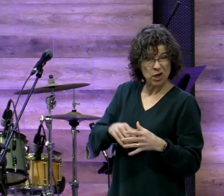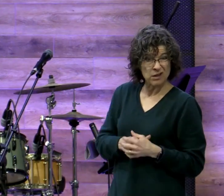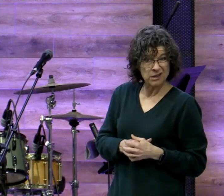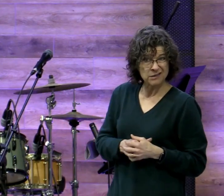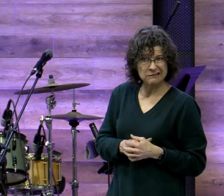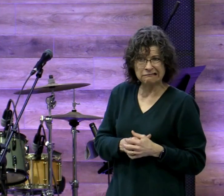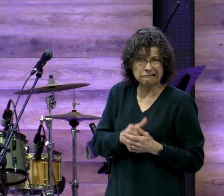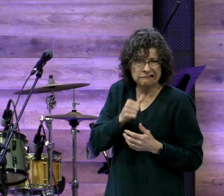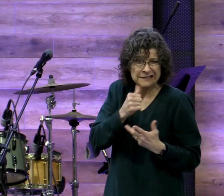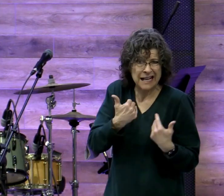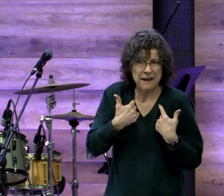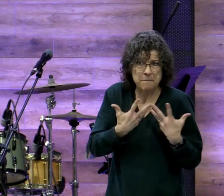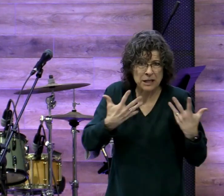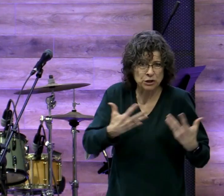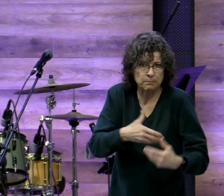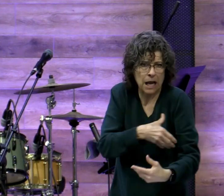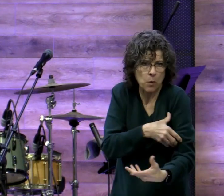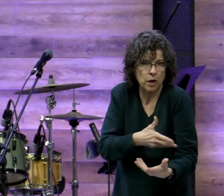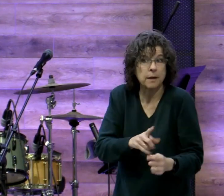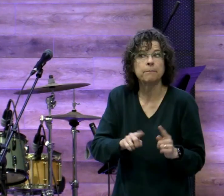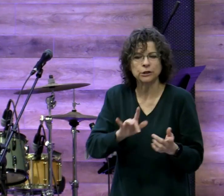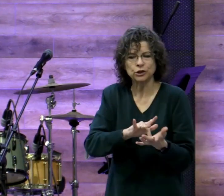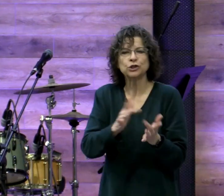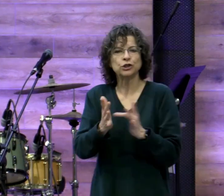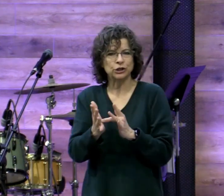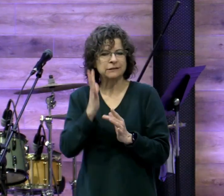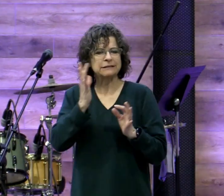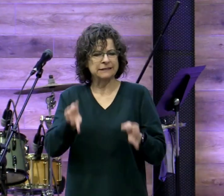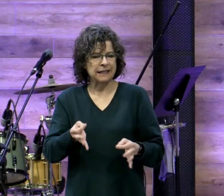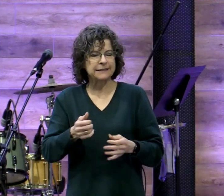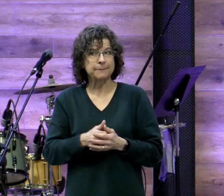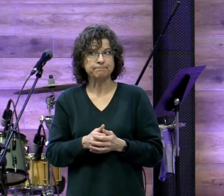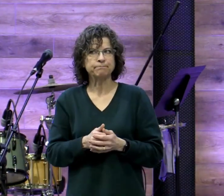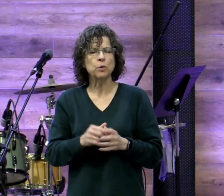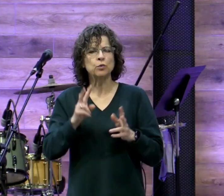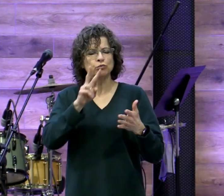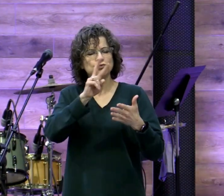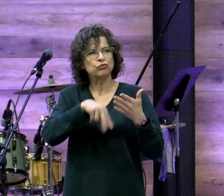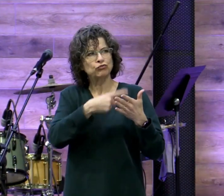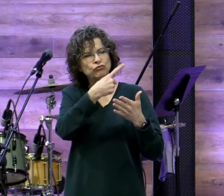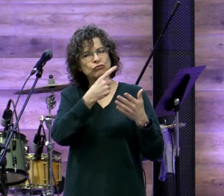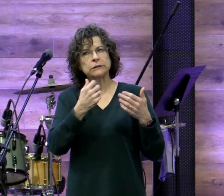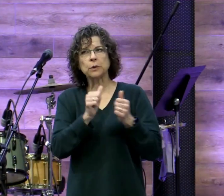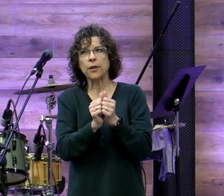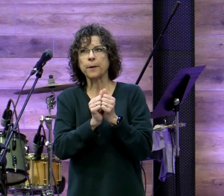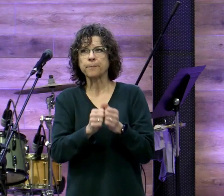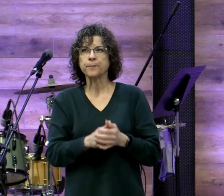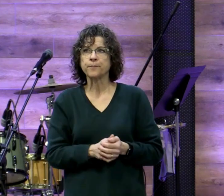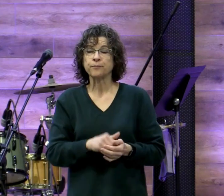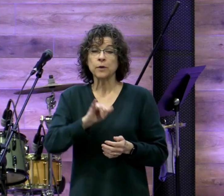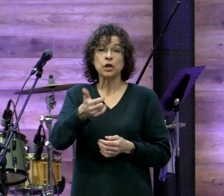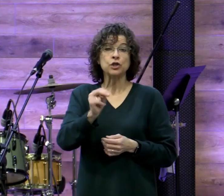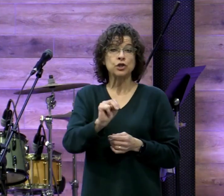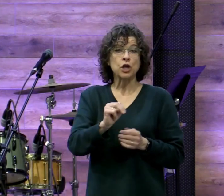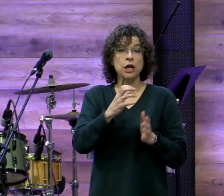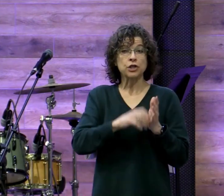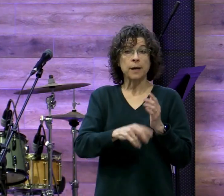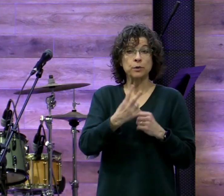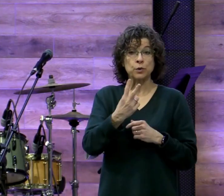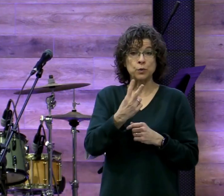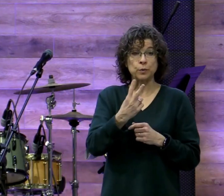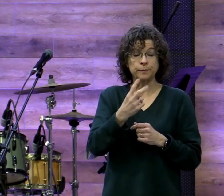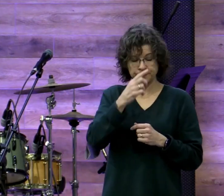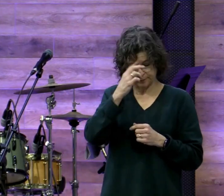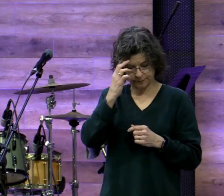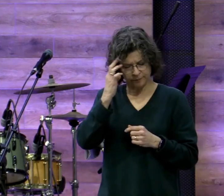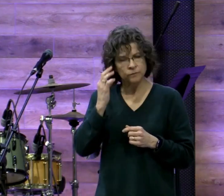that? Probably not, but Jesus does. Let's read it together. John chapter 2, first 12 verses. On the